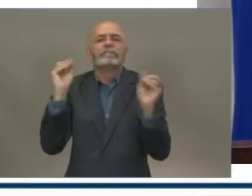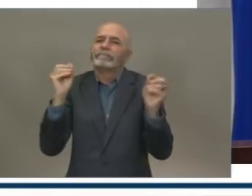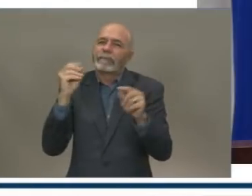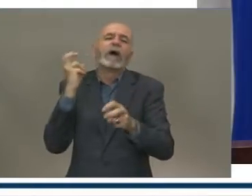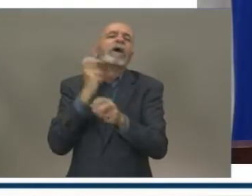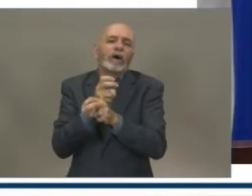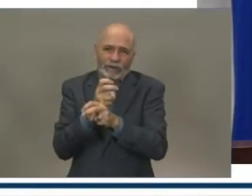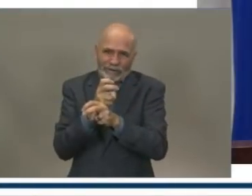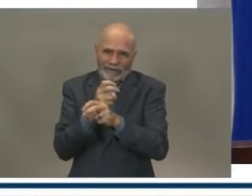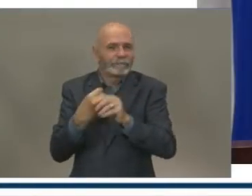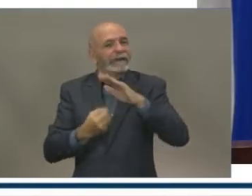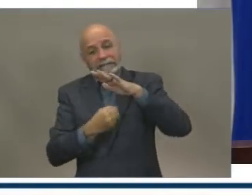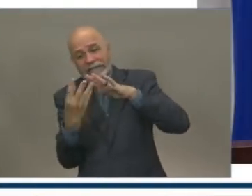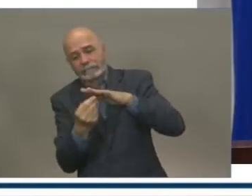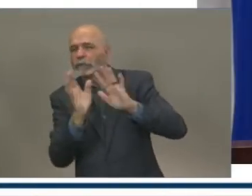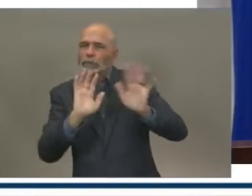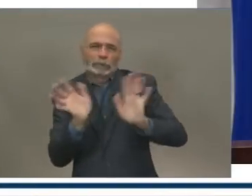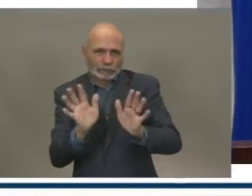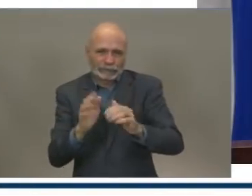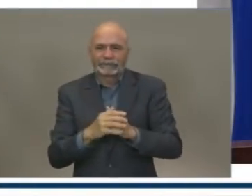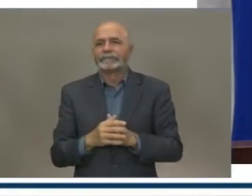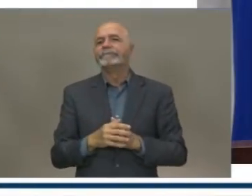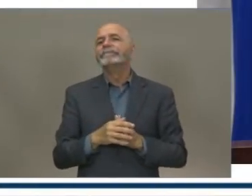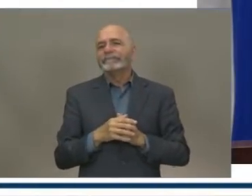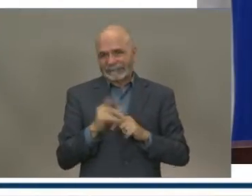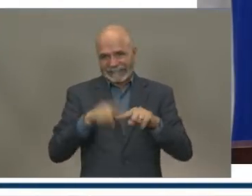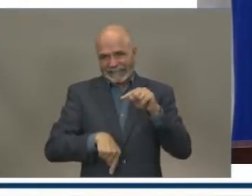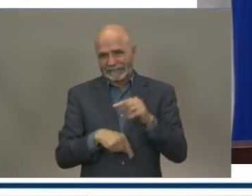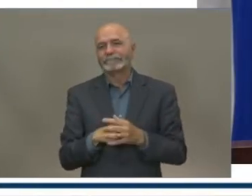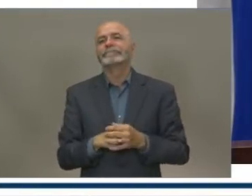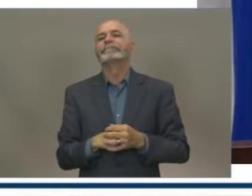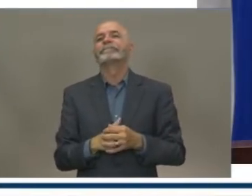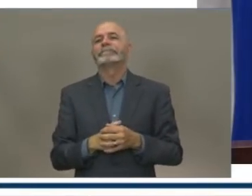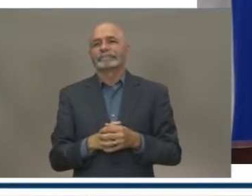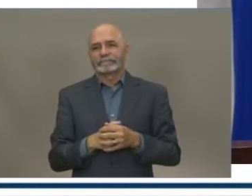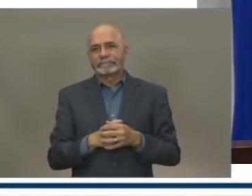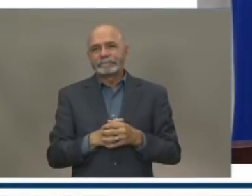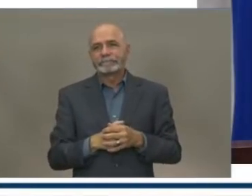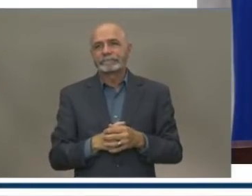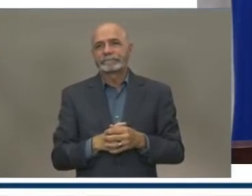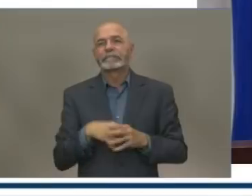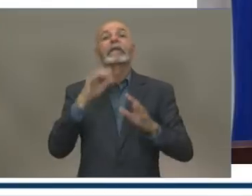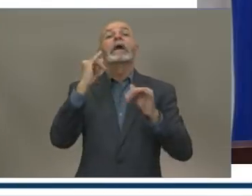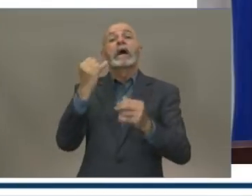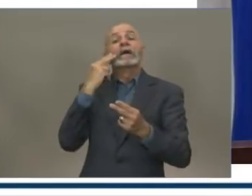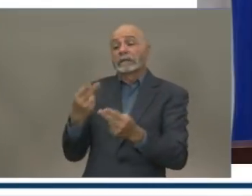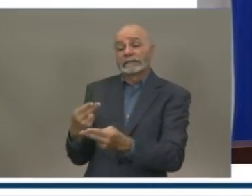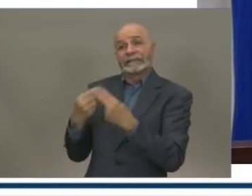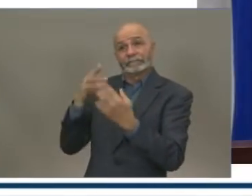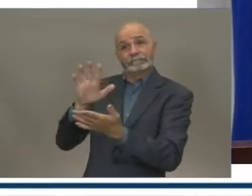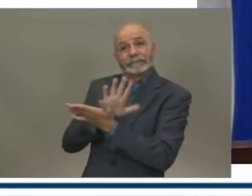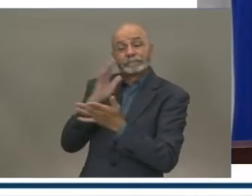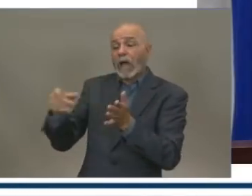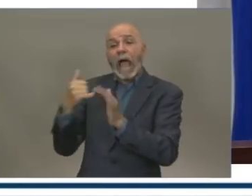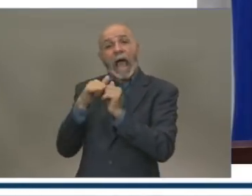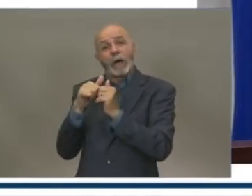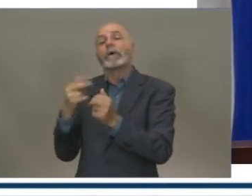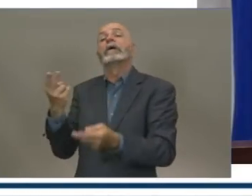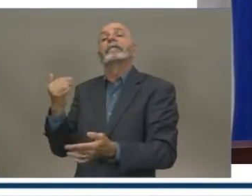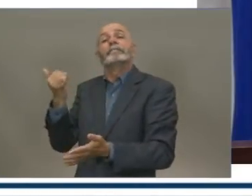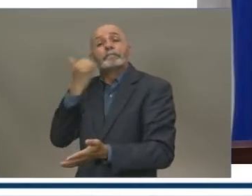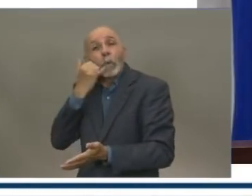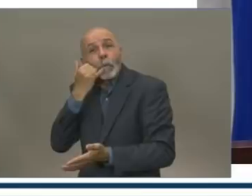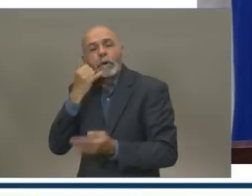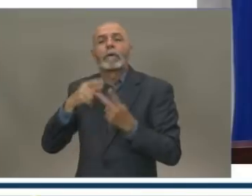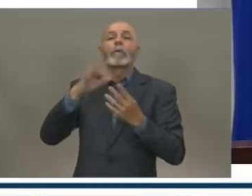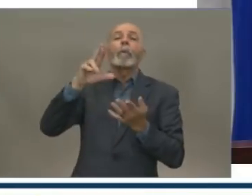scan the QR code. So we're encouraging people to save it onto your phone or print it off and then carry it